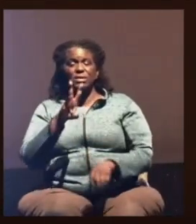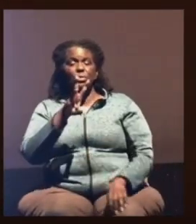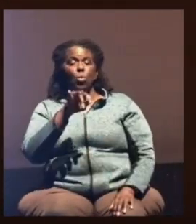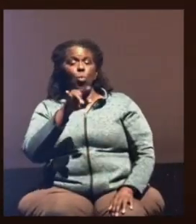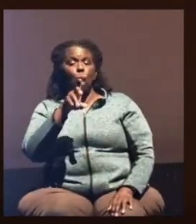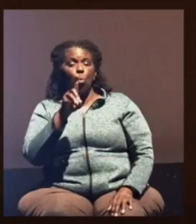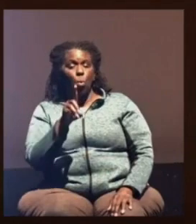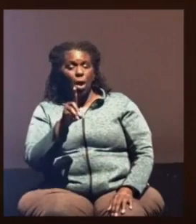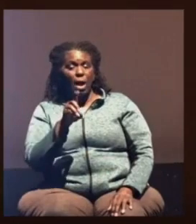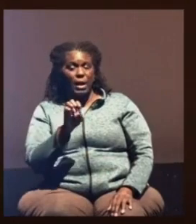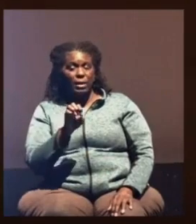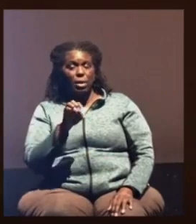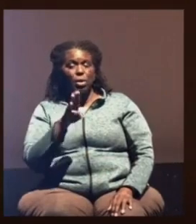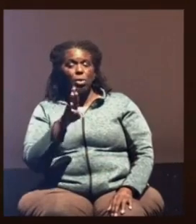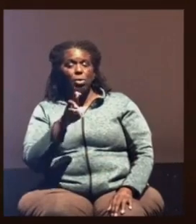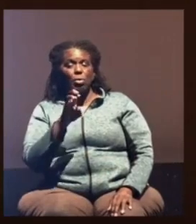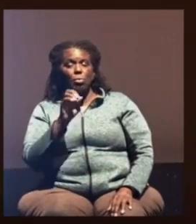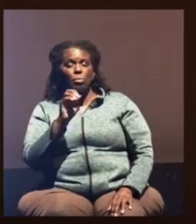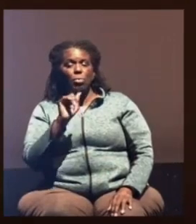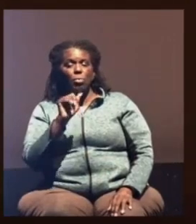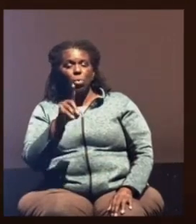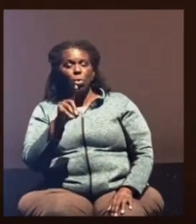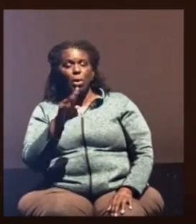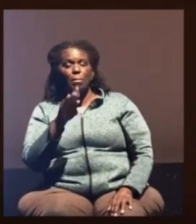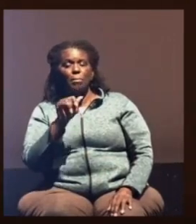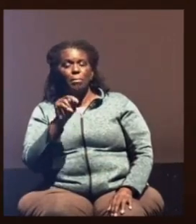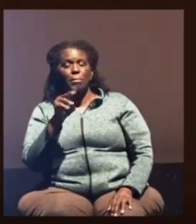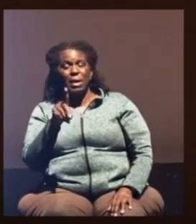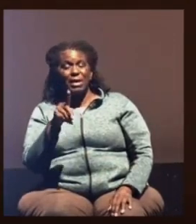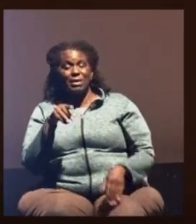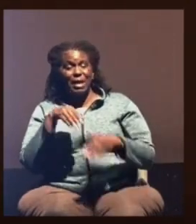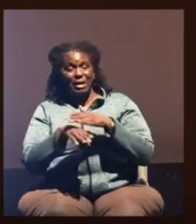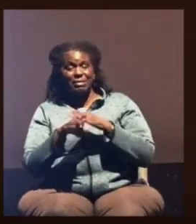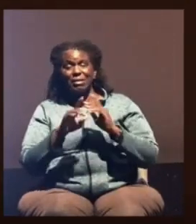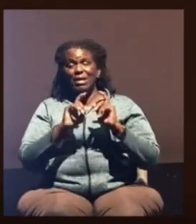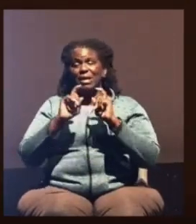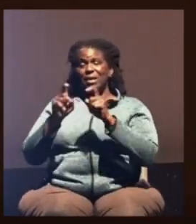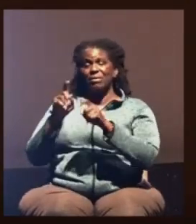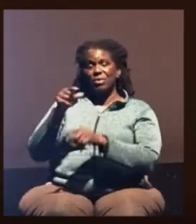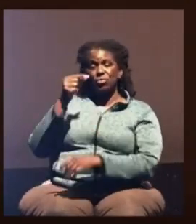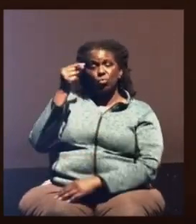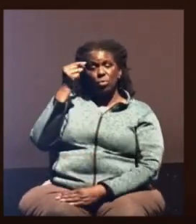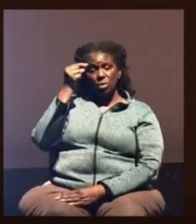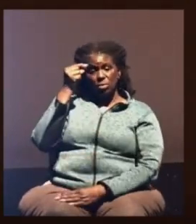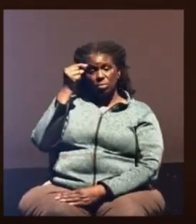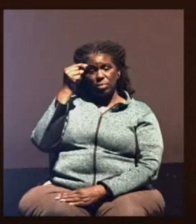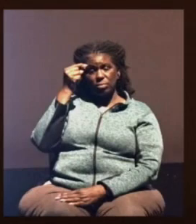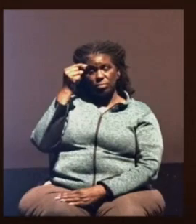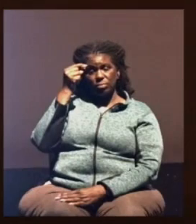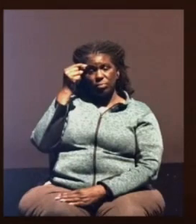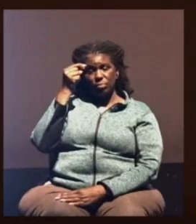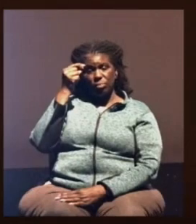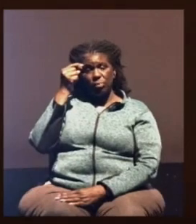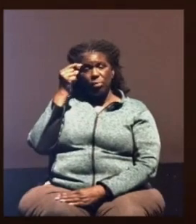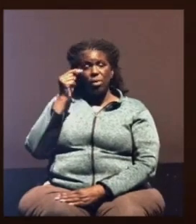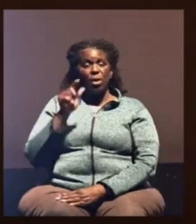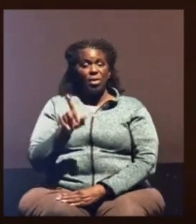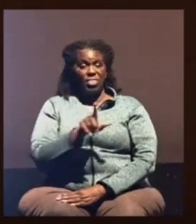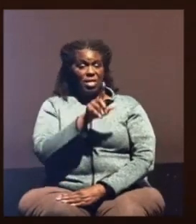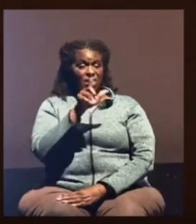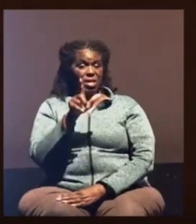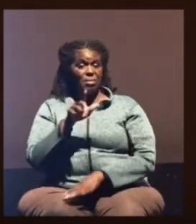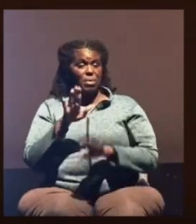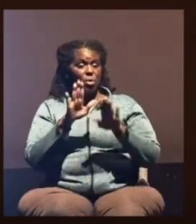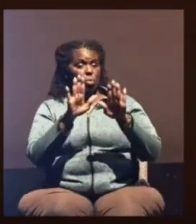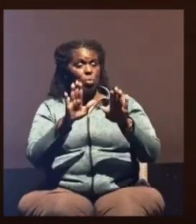government when they were overwhelmed and didn't have enough room to operate. It's also a great